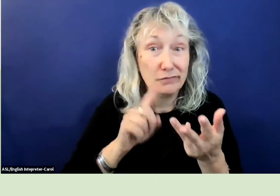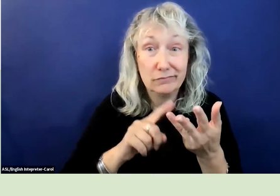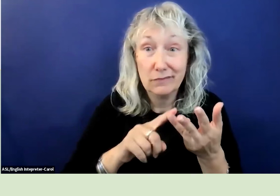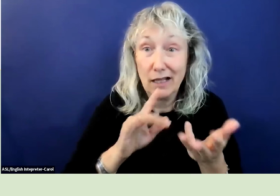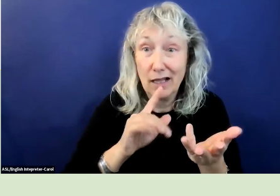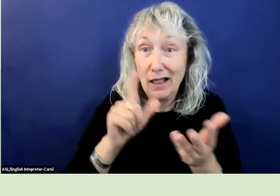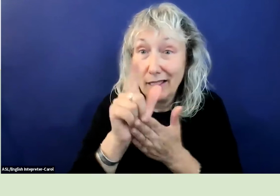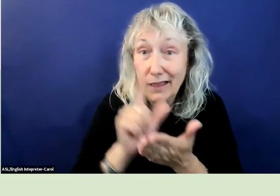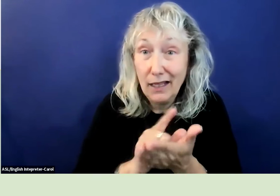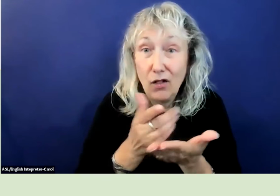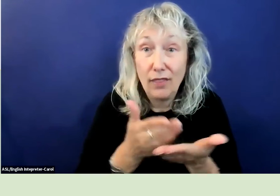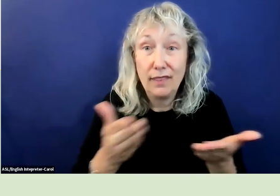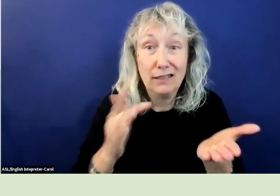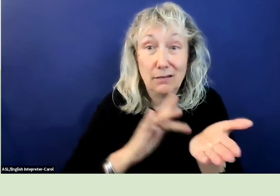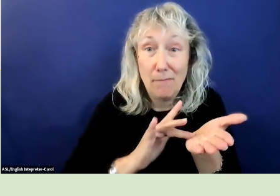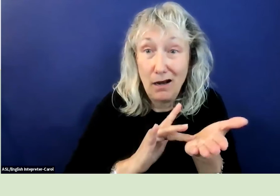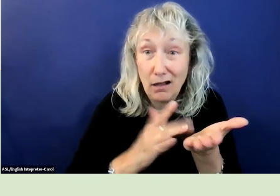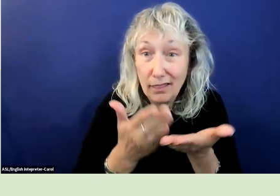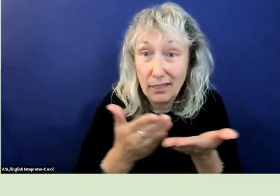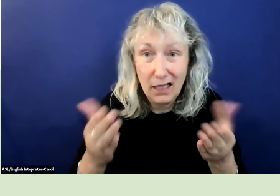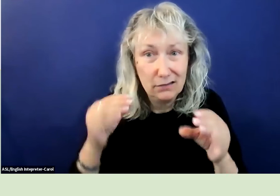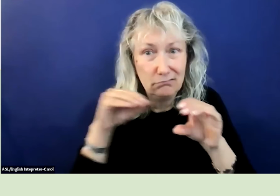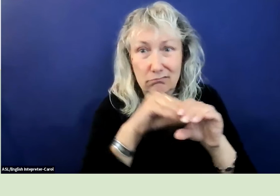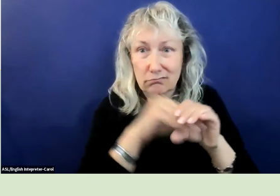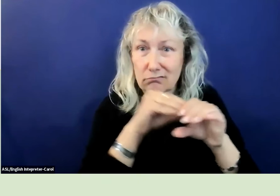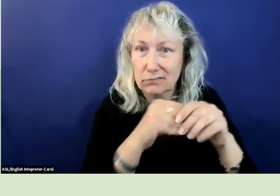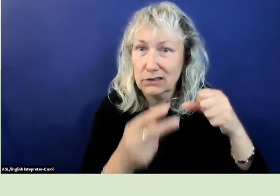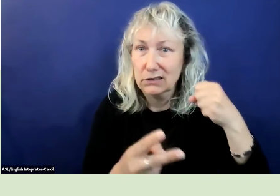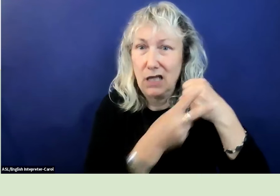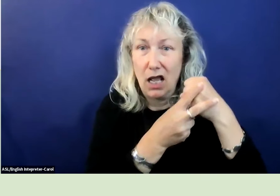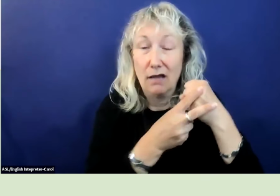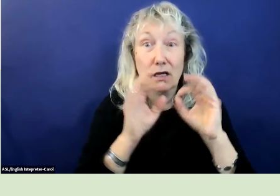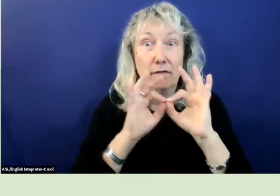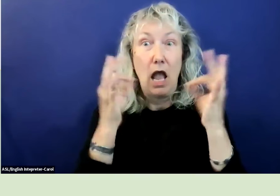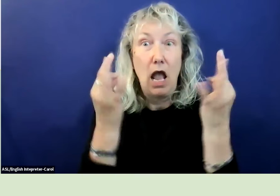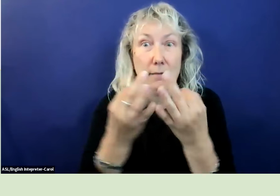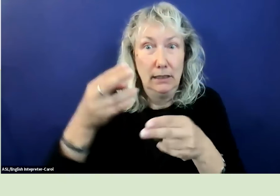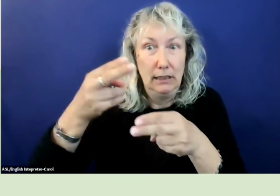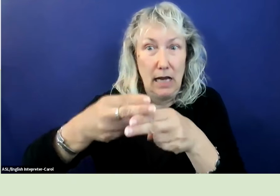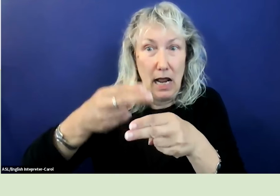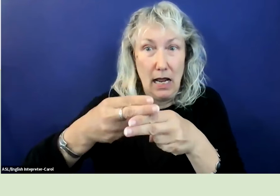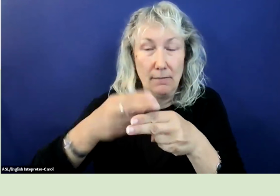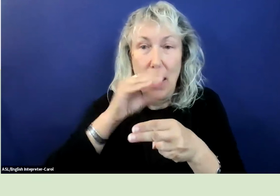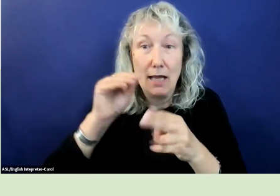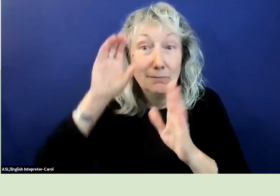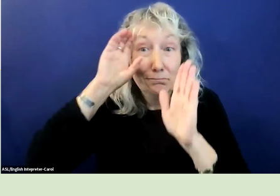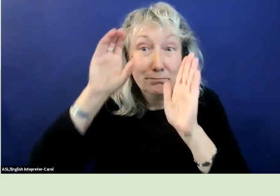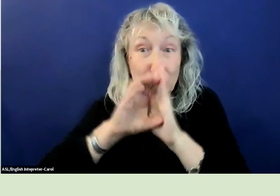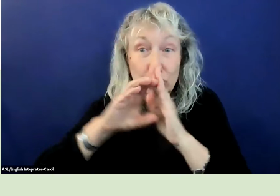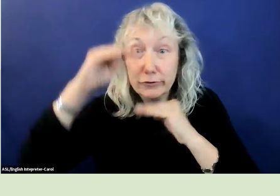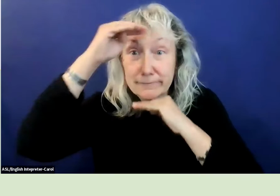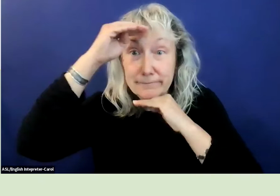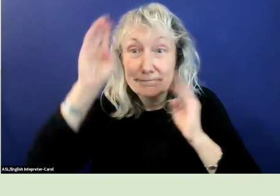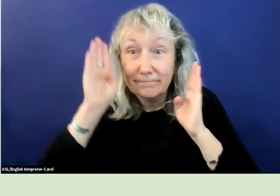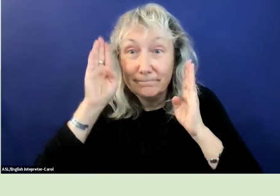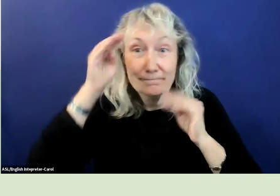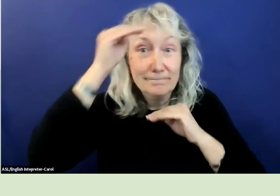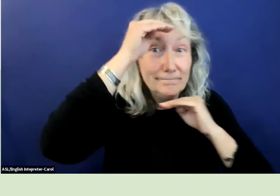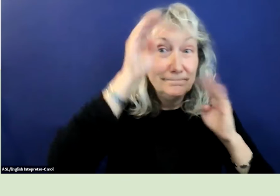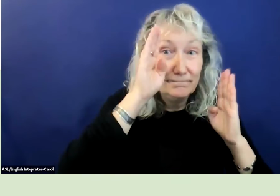medical information, and also must have our family name and pictures of our family. We must